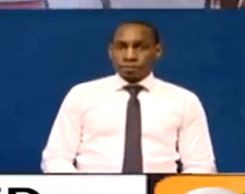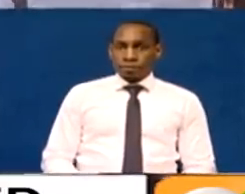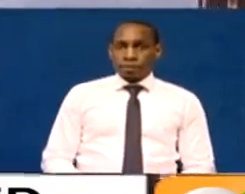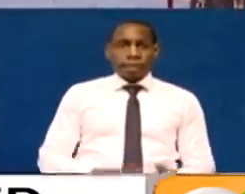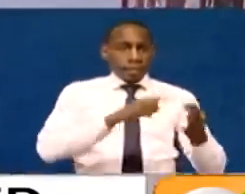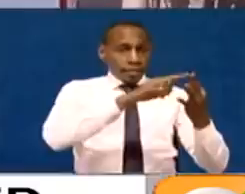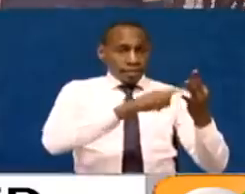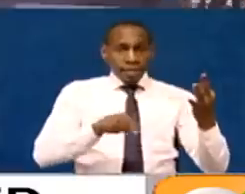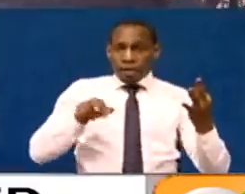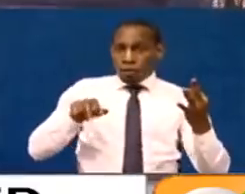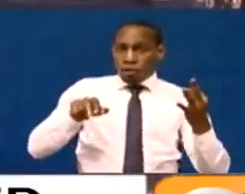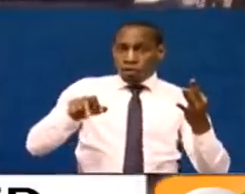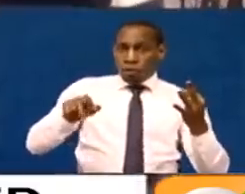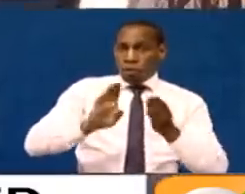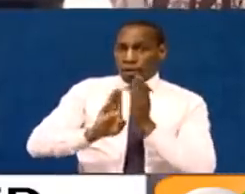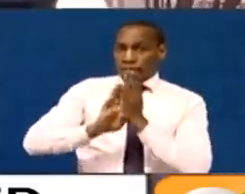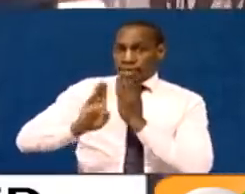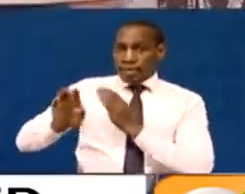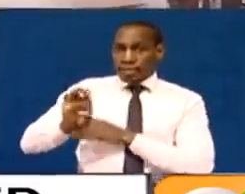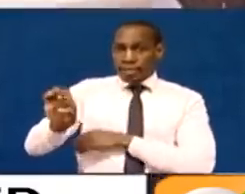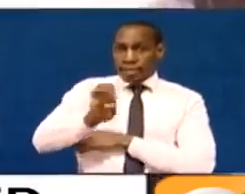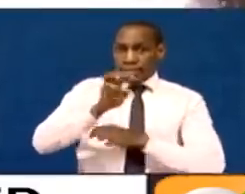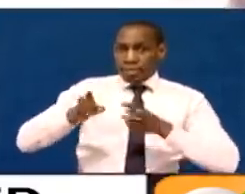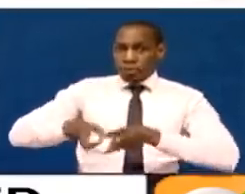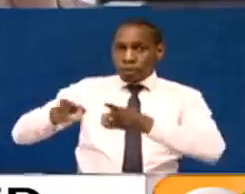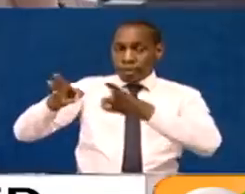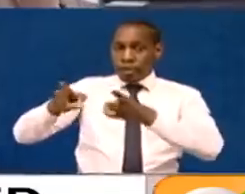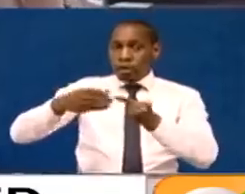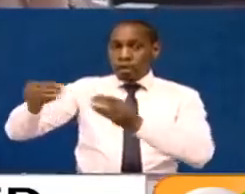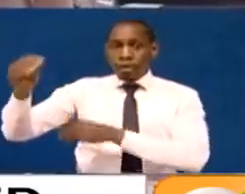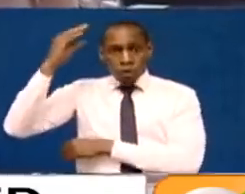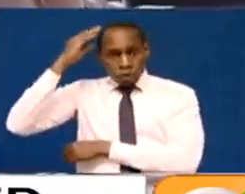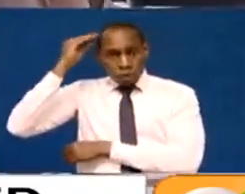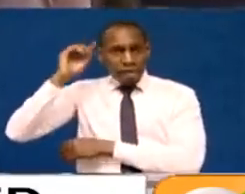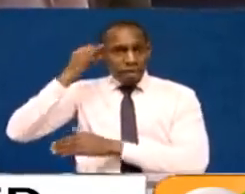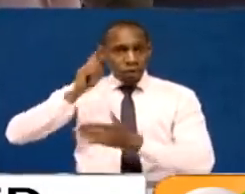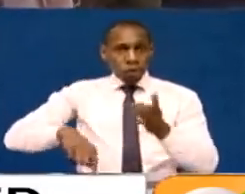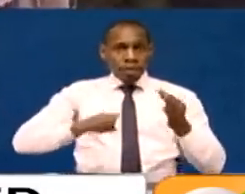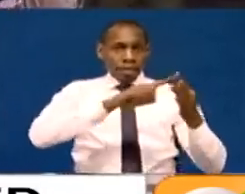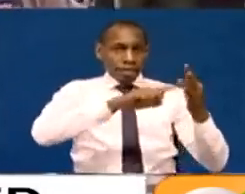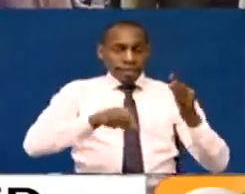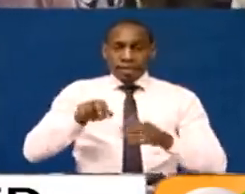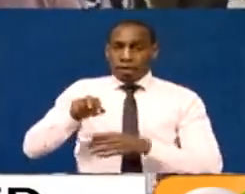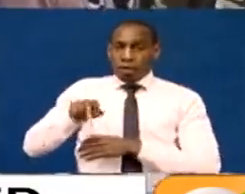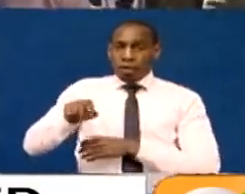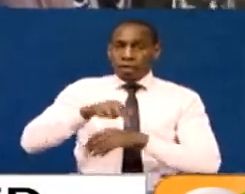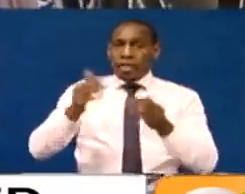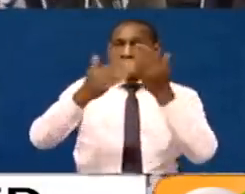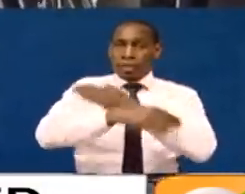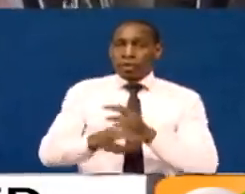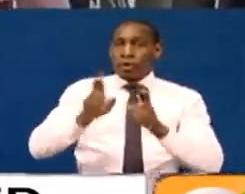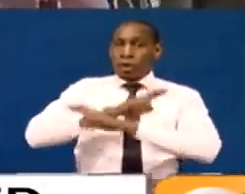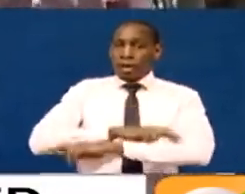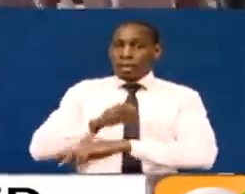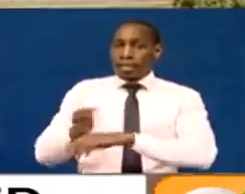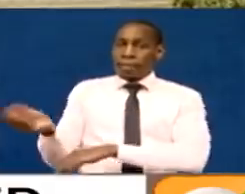They had walked in a straight line eastwards, aiming to get to Somalia. It is believed that they had been walking at night and